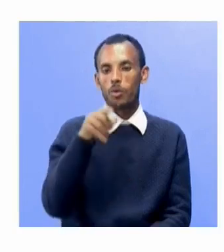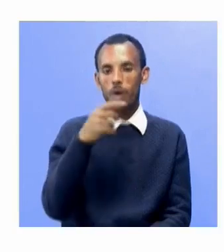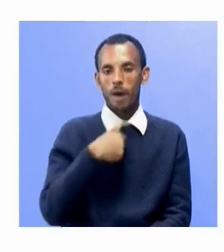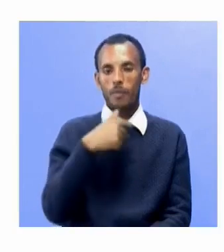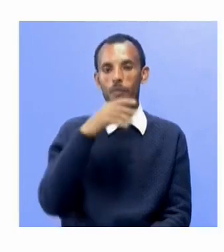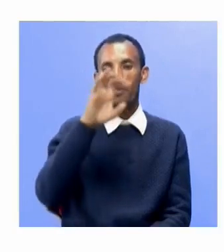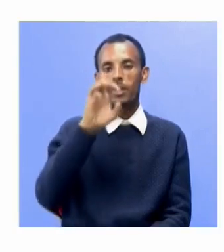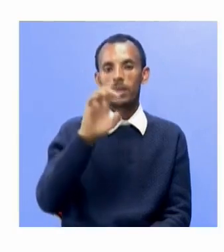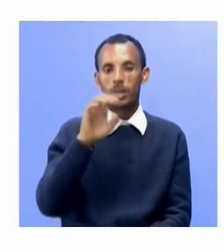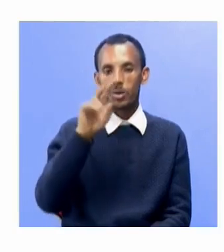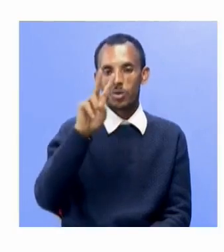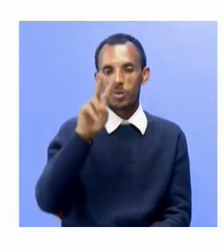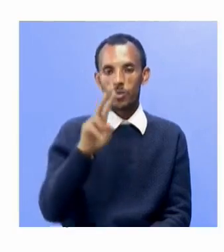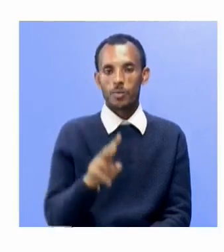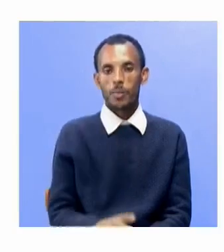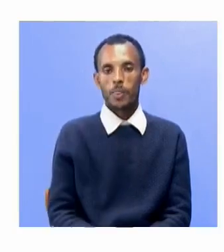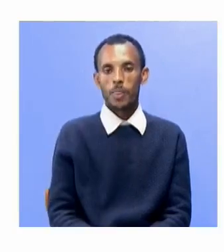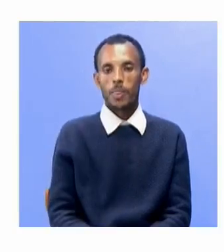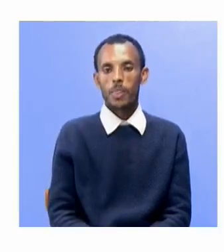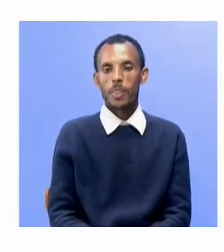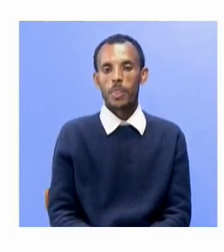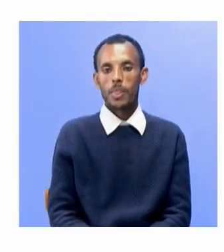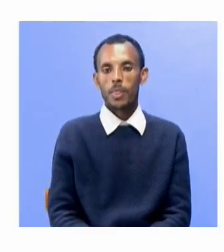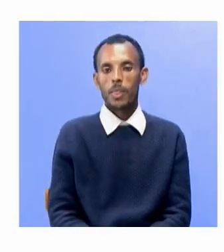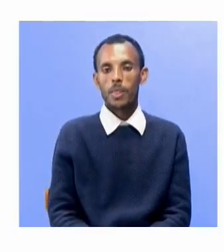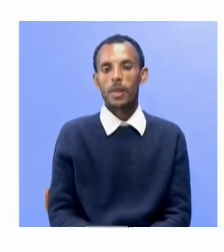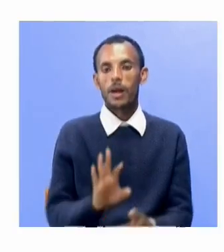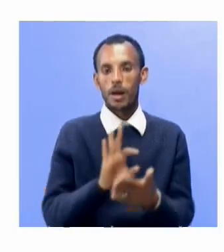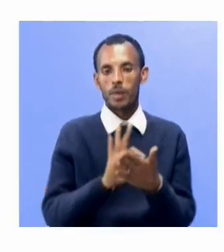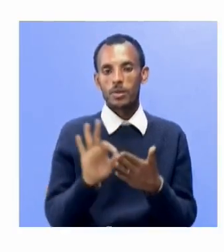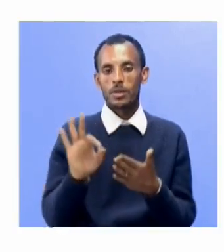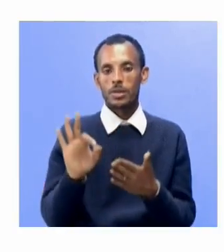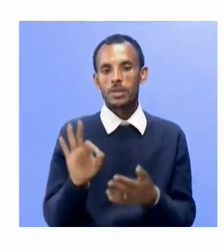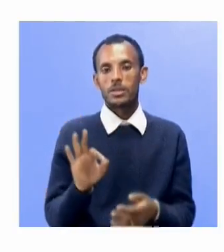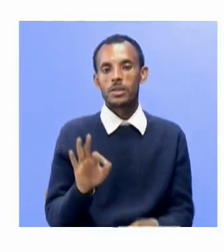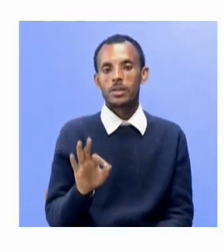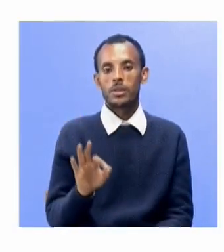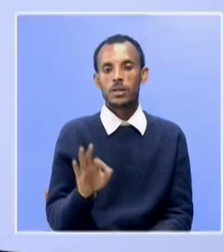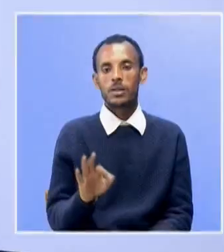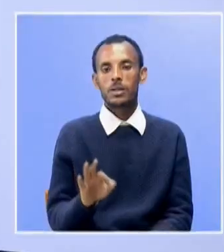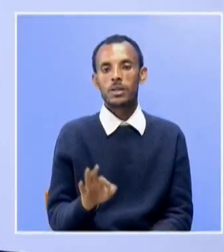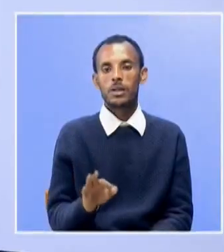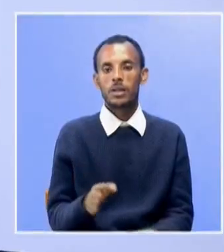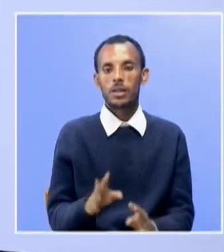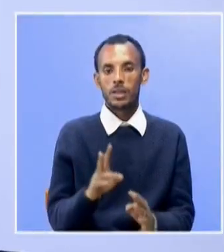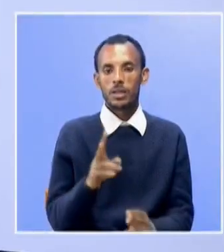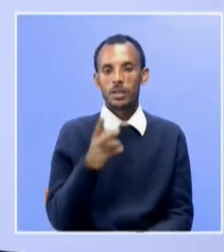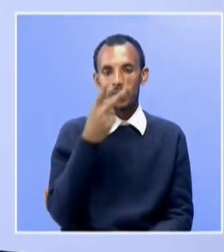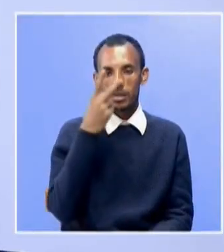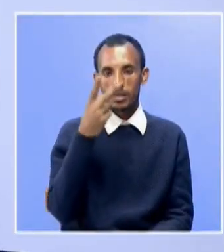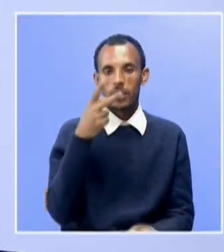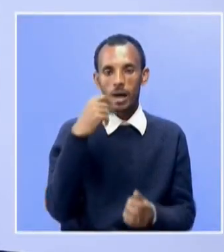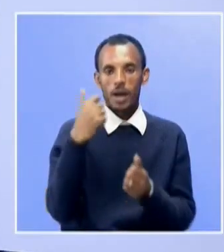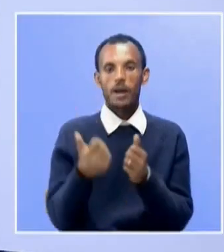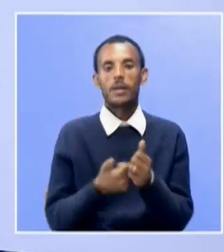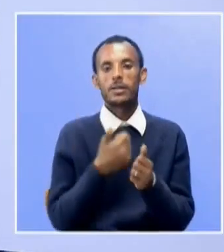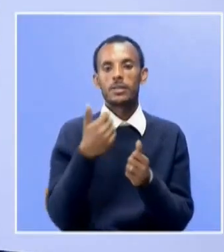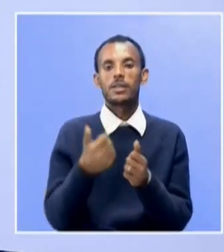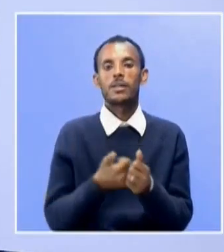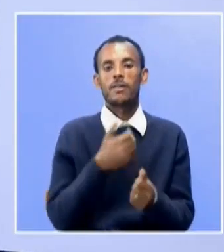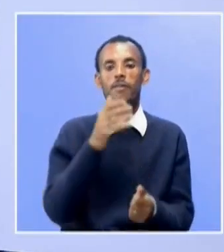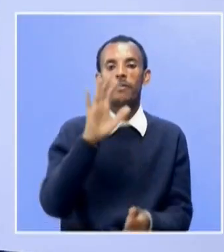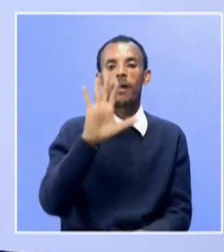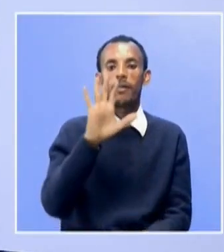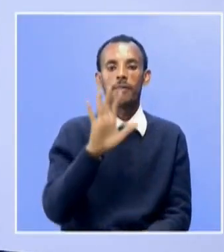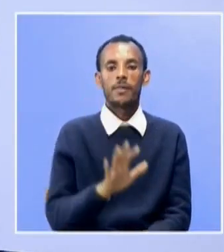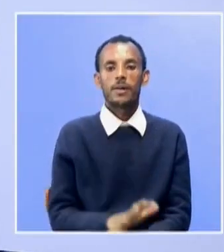two 40s here. So to make counting simple, let's just arrange in 5.